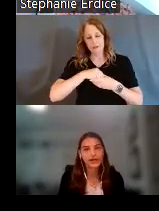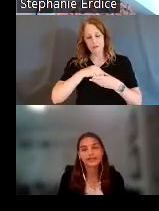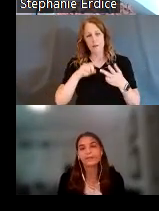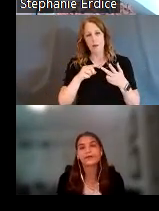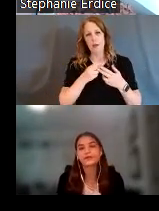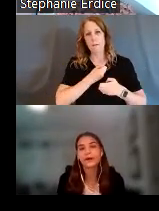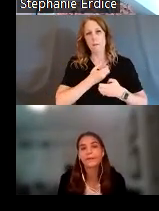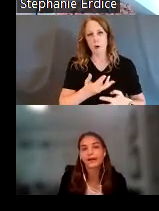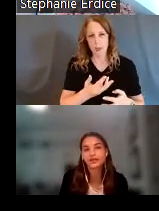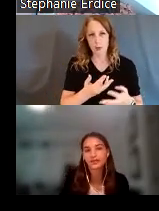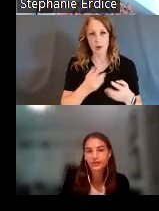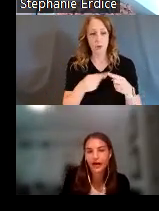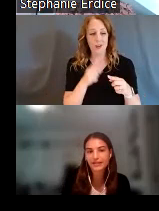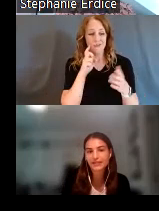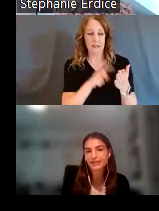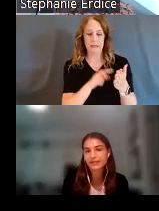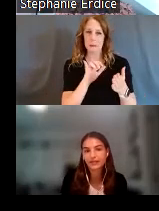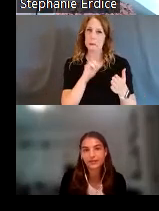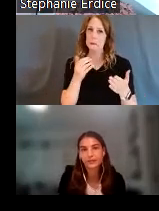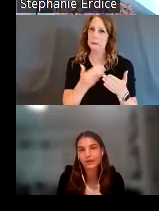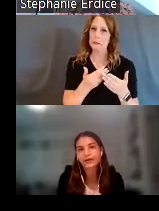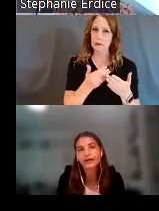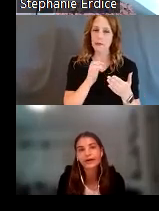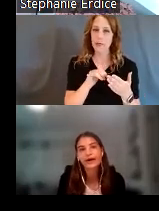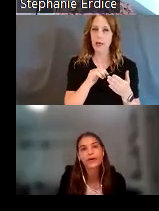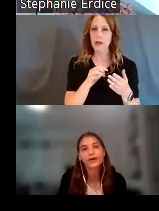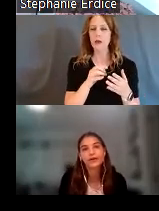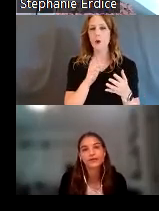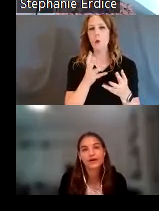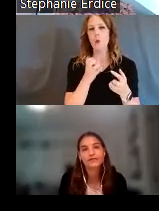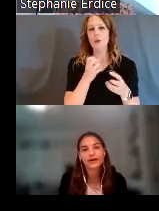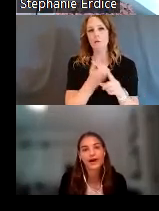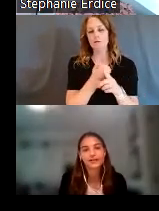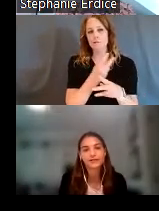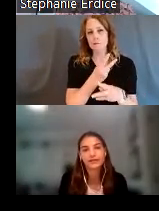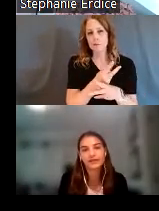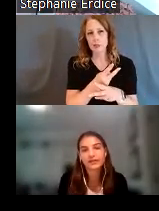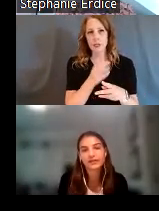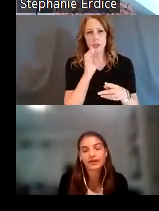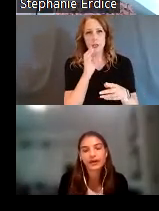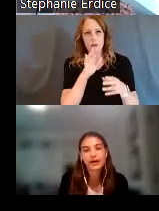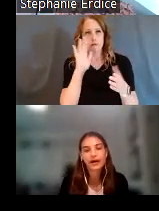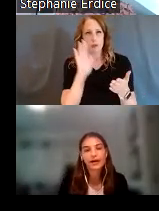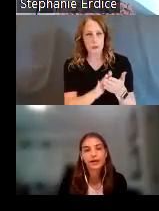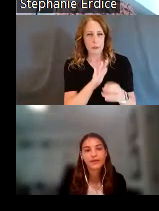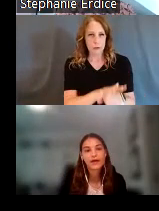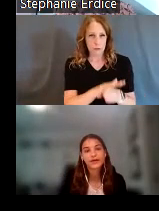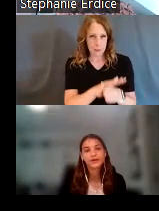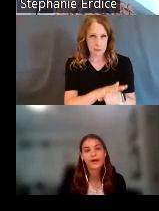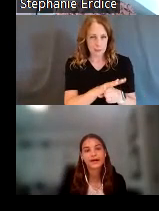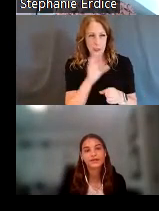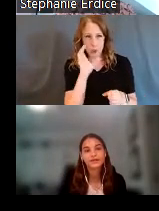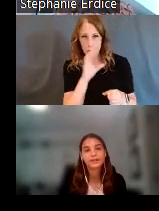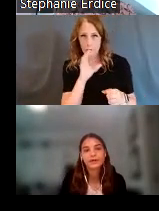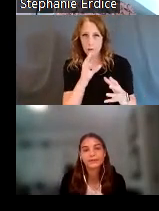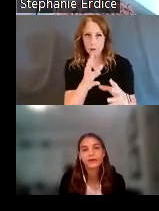you want to undo that damage by managing your stress, seeking support, and working on your self-care activities. And then that